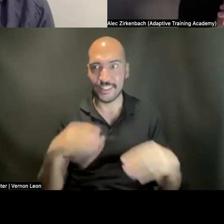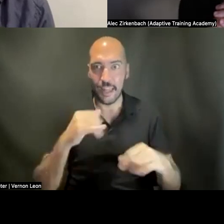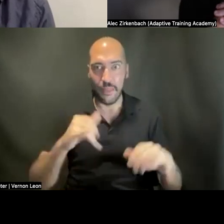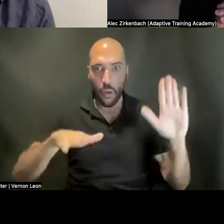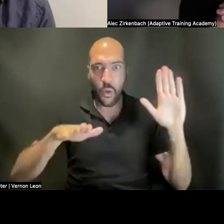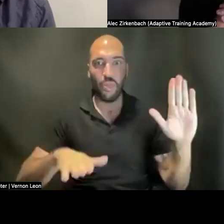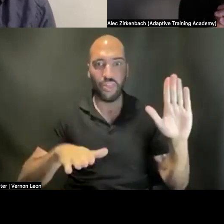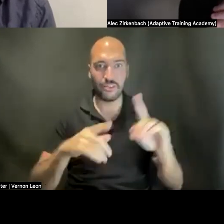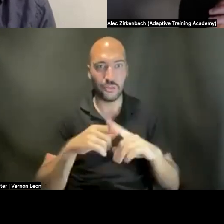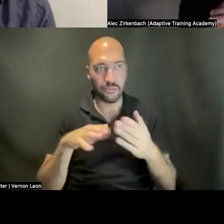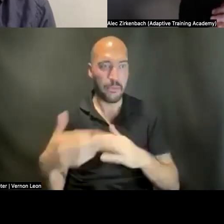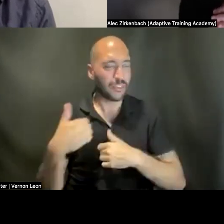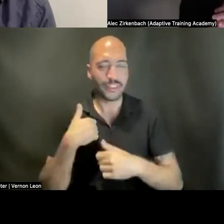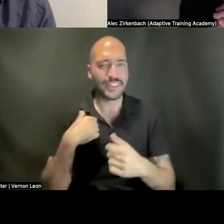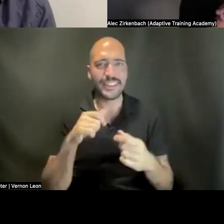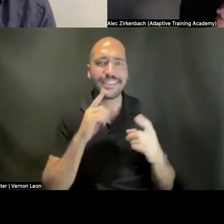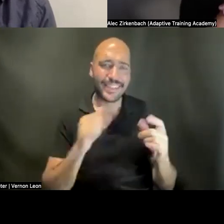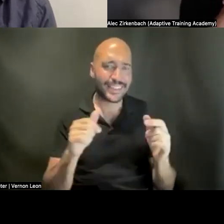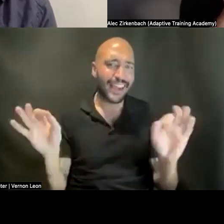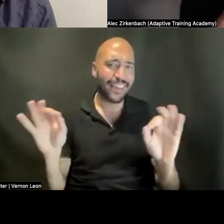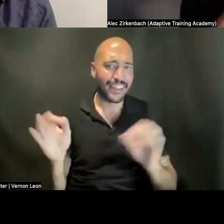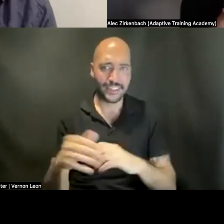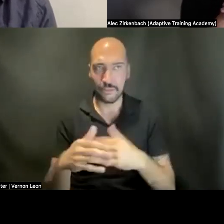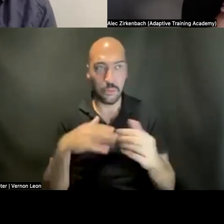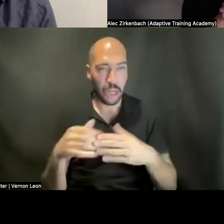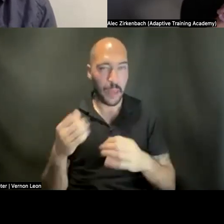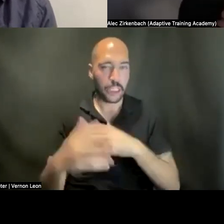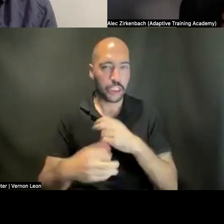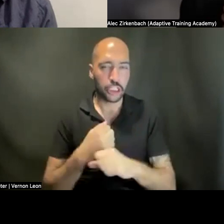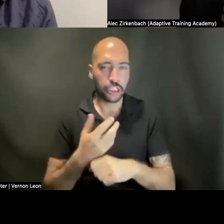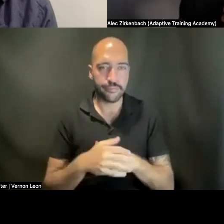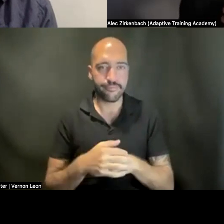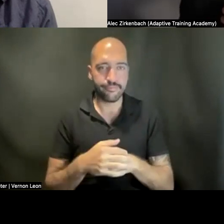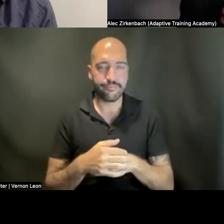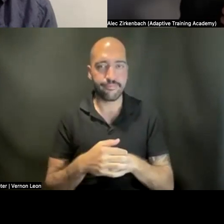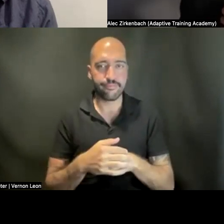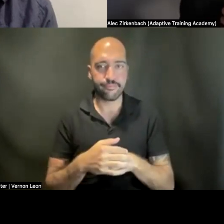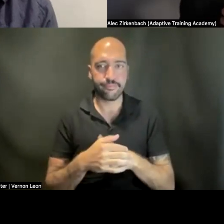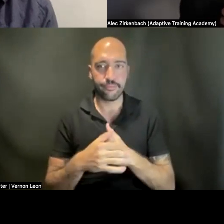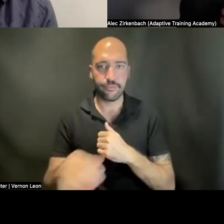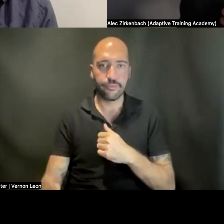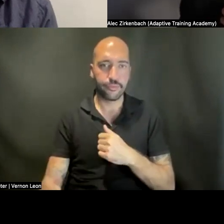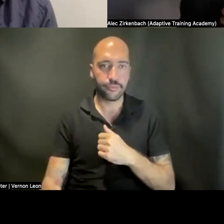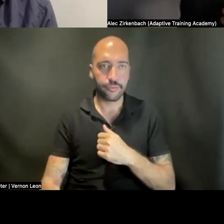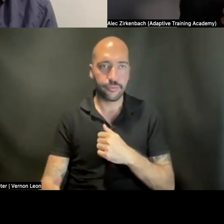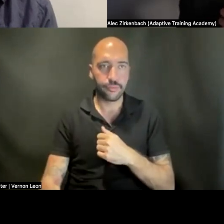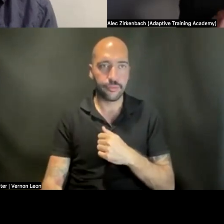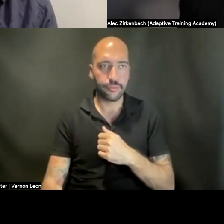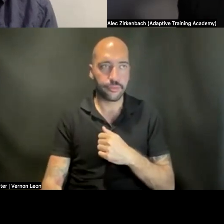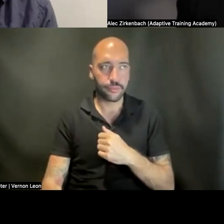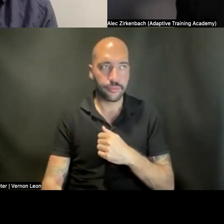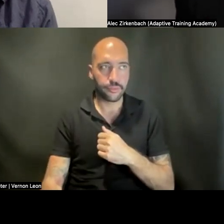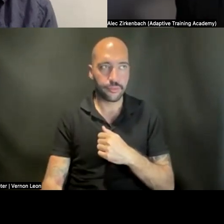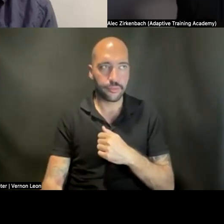no small feat. So no matter how long you were in for. This is Katie. I'm really glad that you kind of bring up